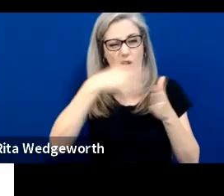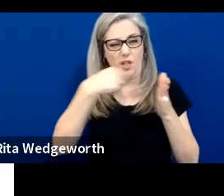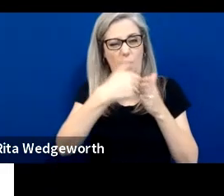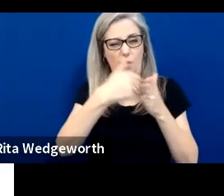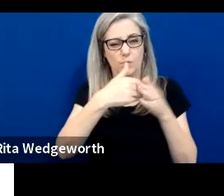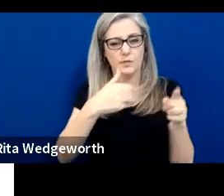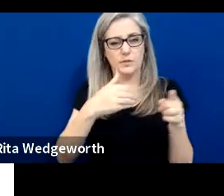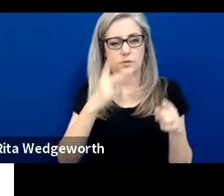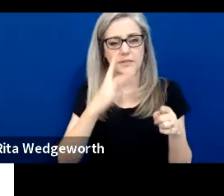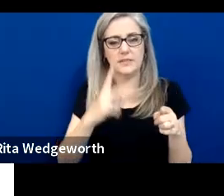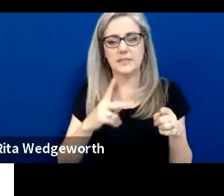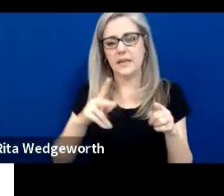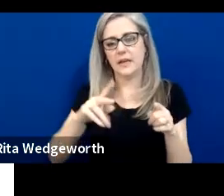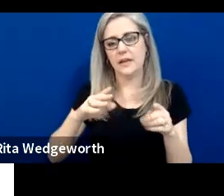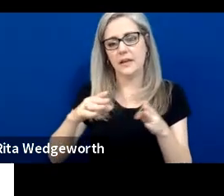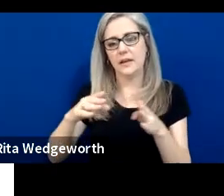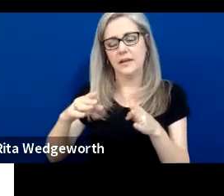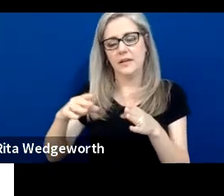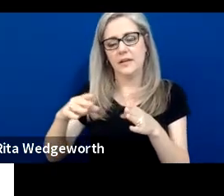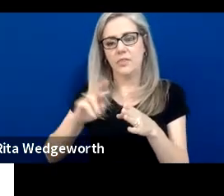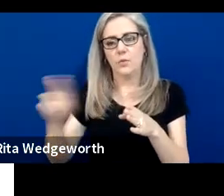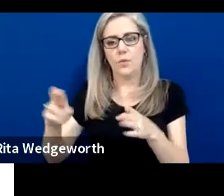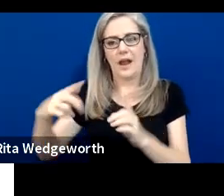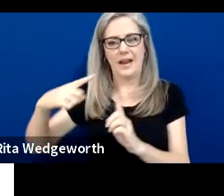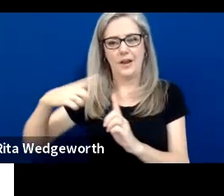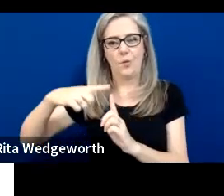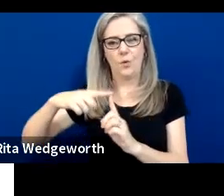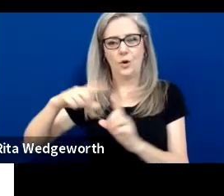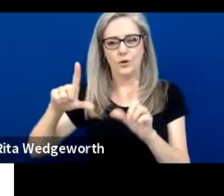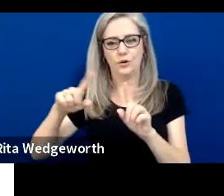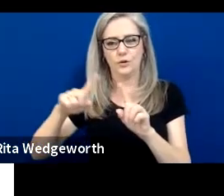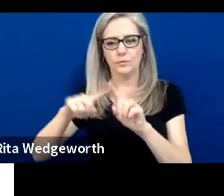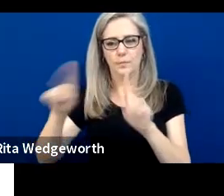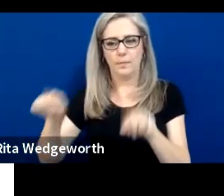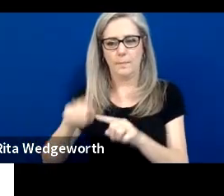right corner, this map that kind of shows the